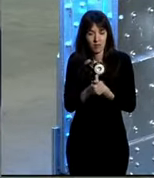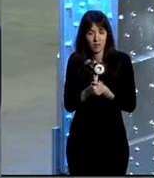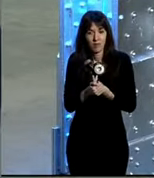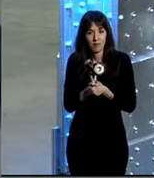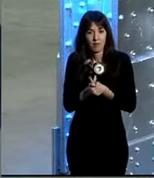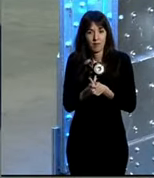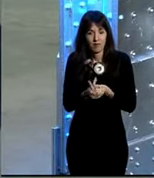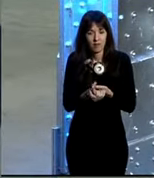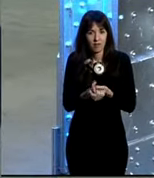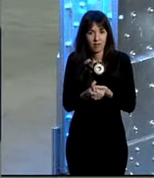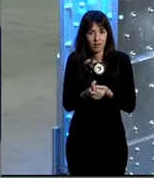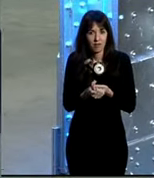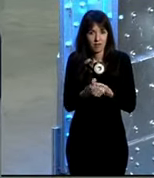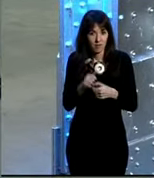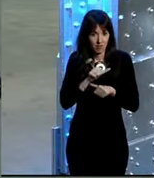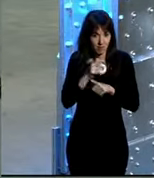now?